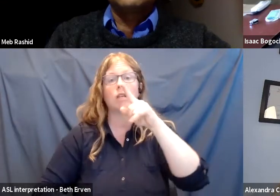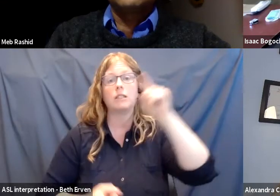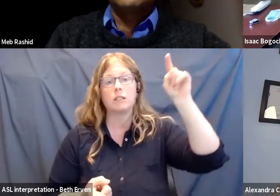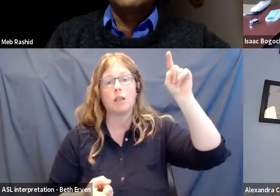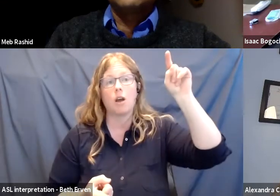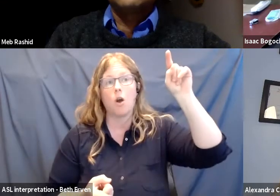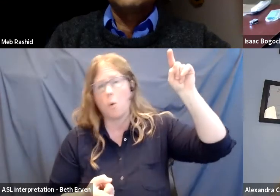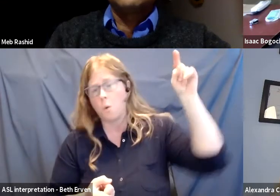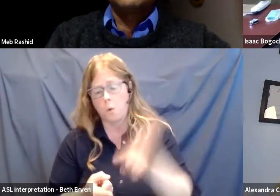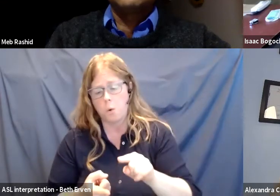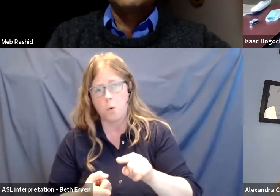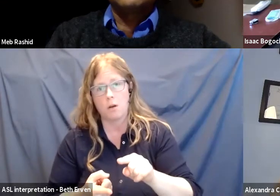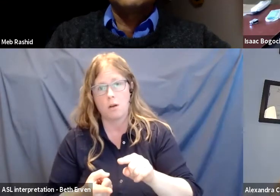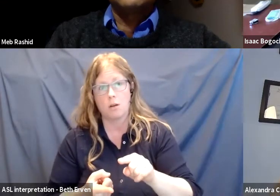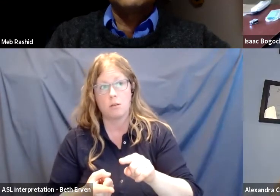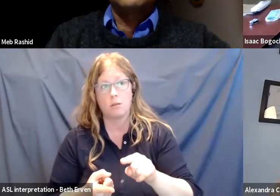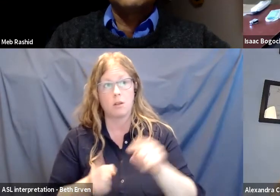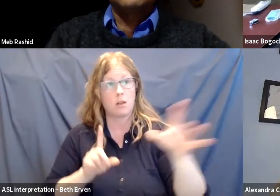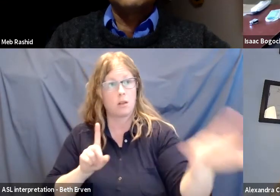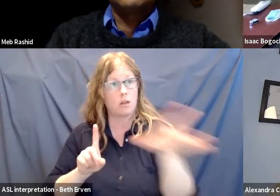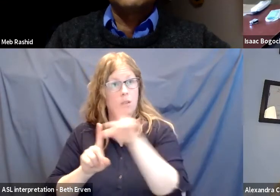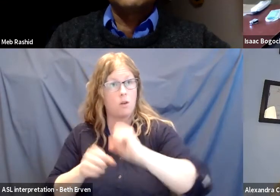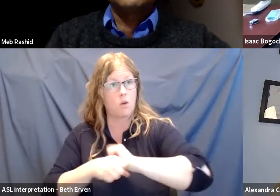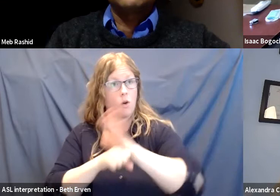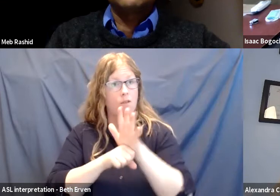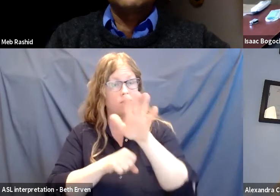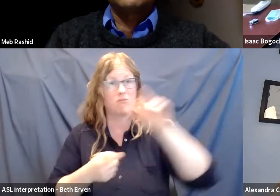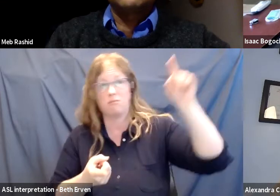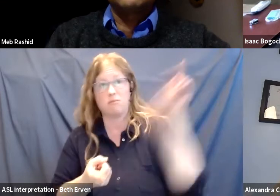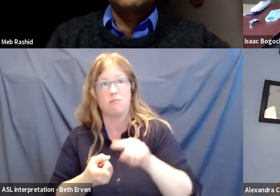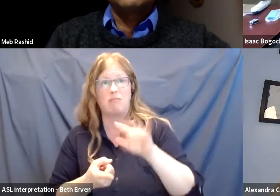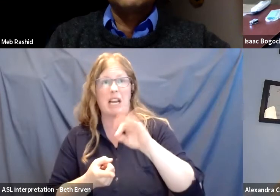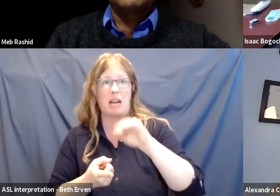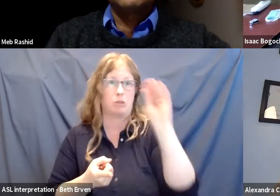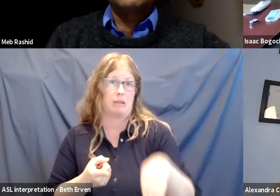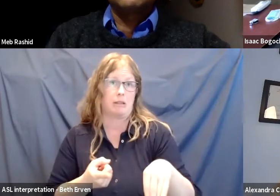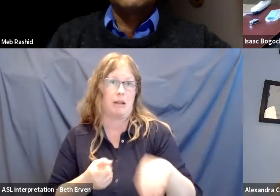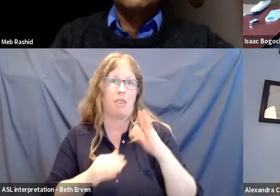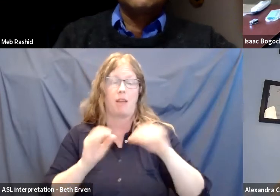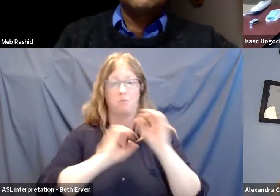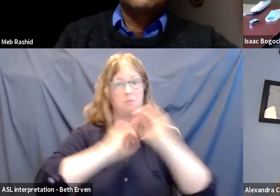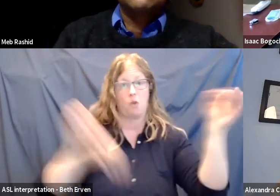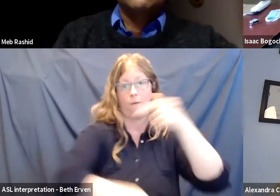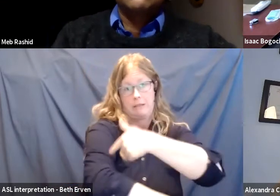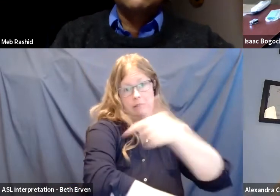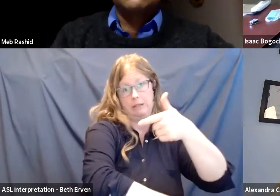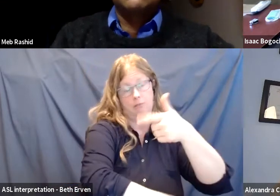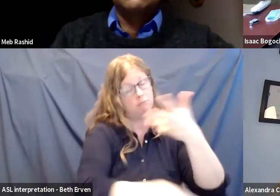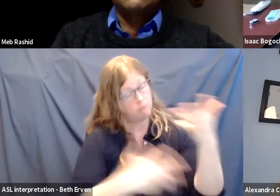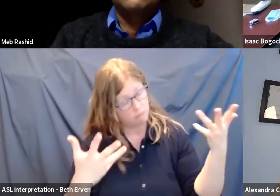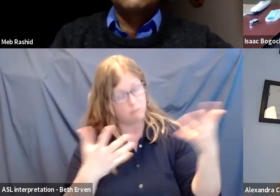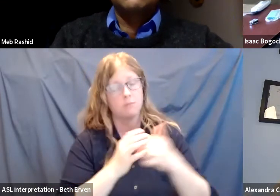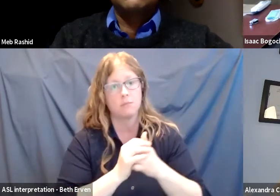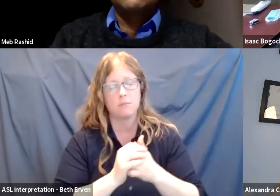your probability of getting COVID goes down probably over 90% compared to if you don't have a vaccine. So